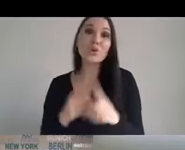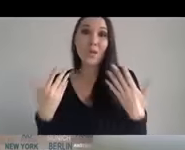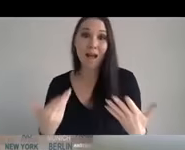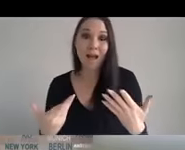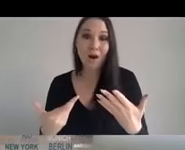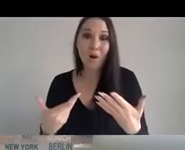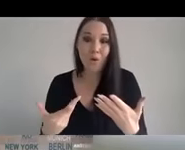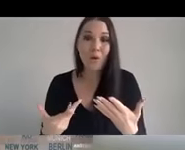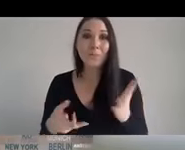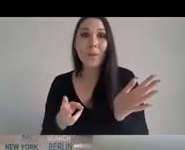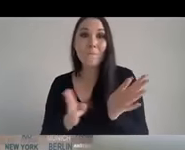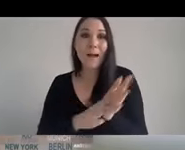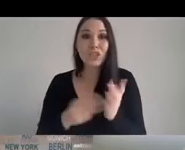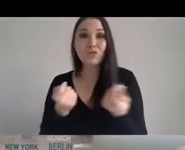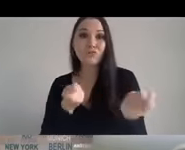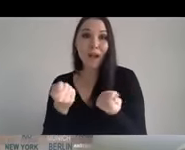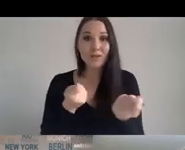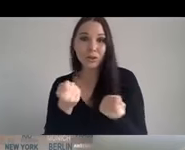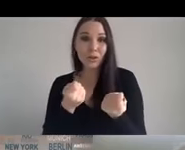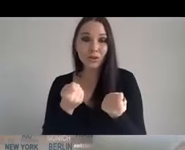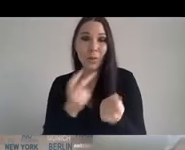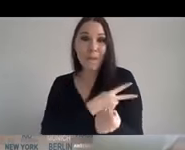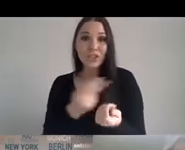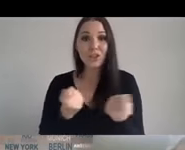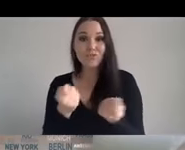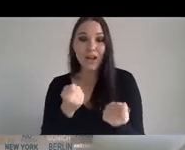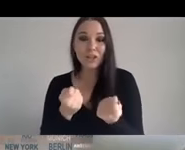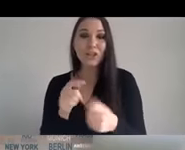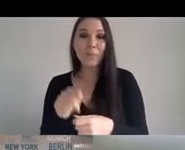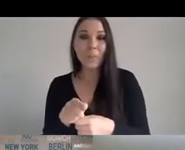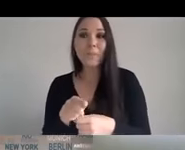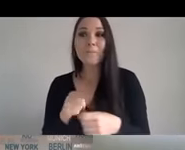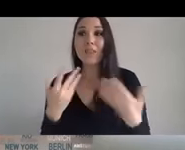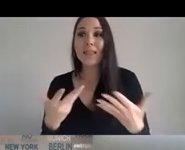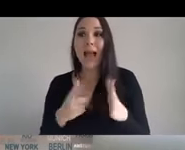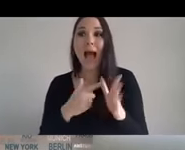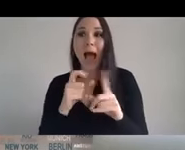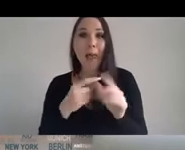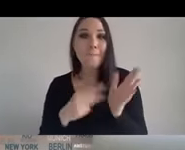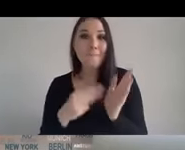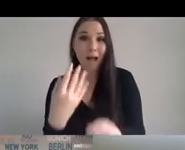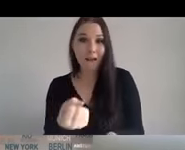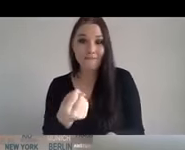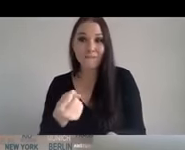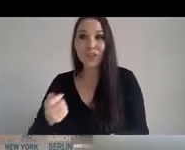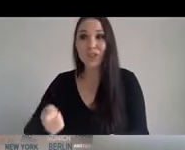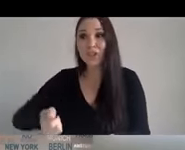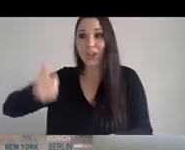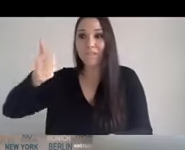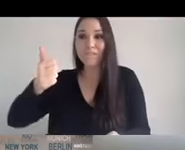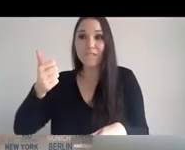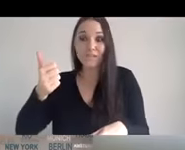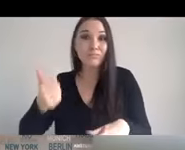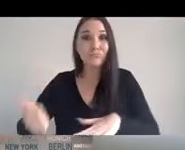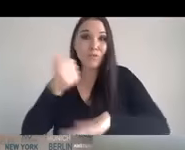of specialised.AI. And then we've got Adam, who's the CTO and co-founder of Motor.AI. Motor.AI invents a